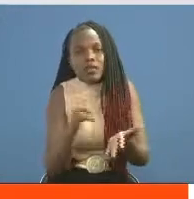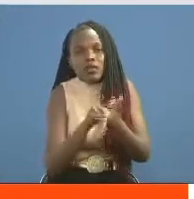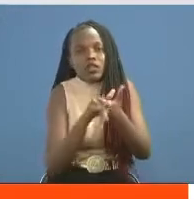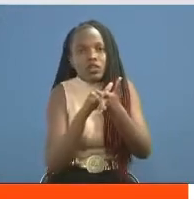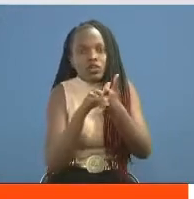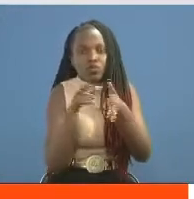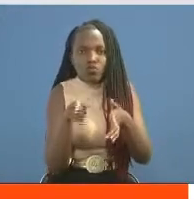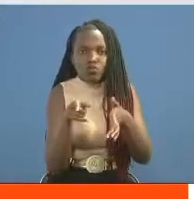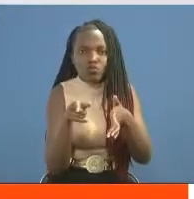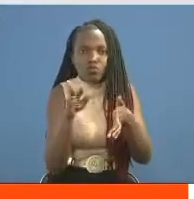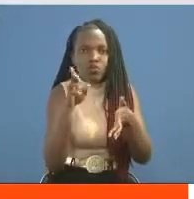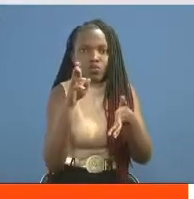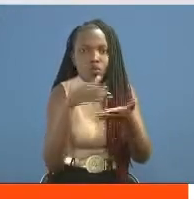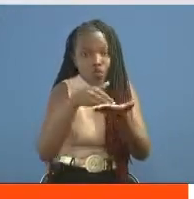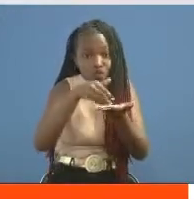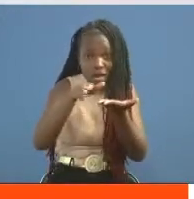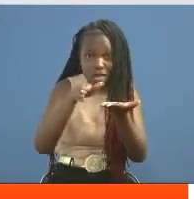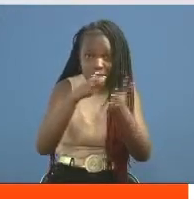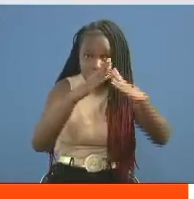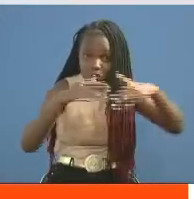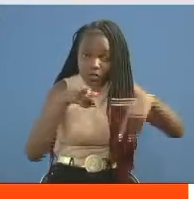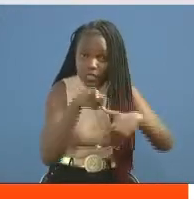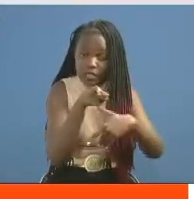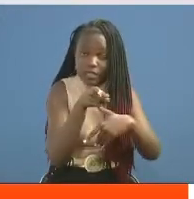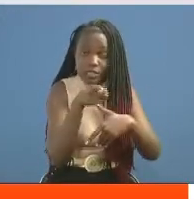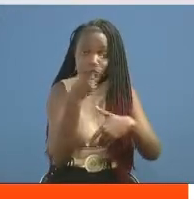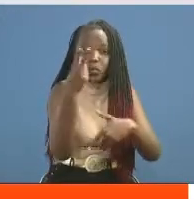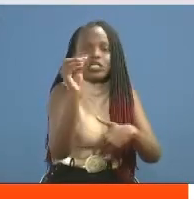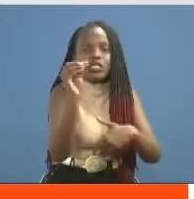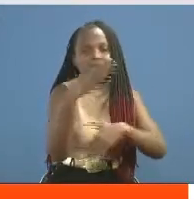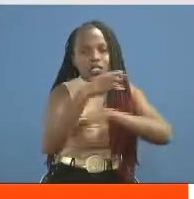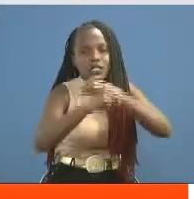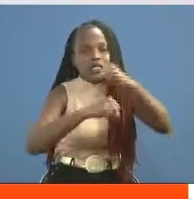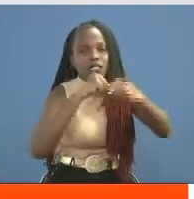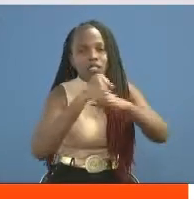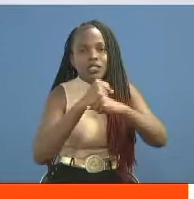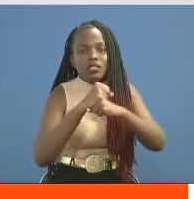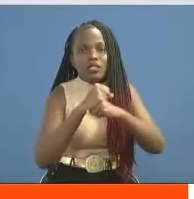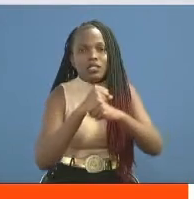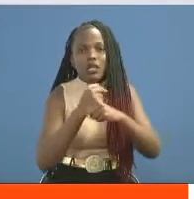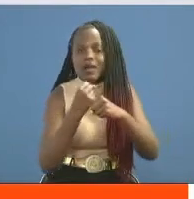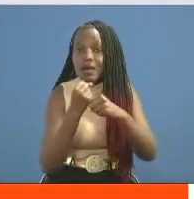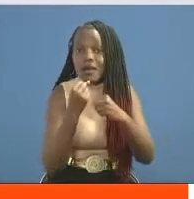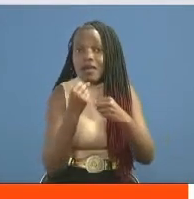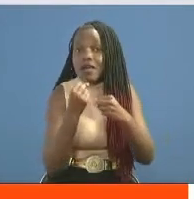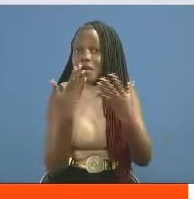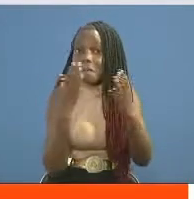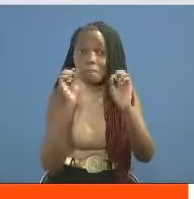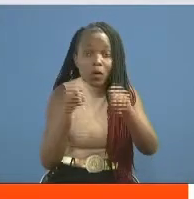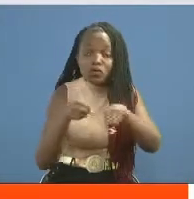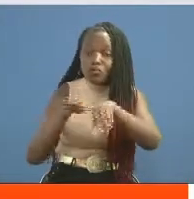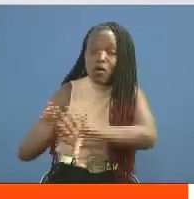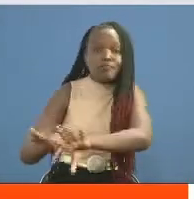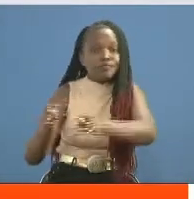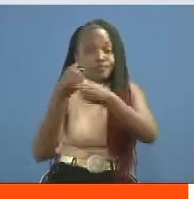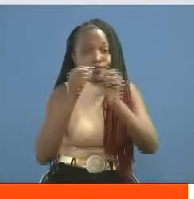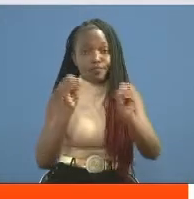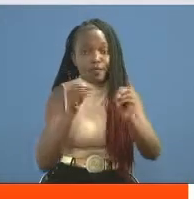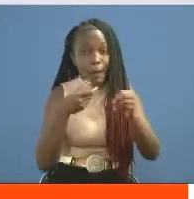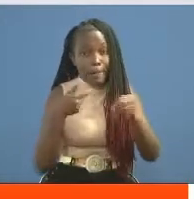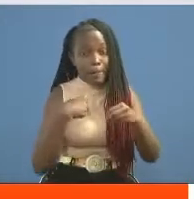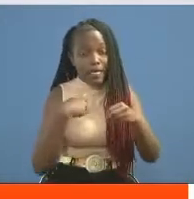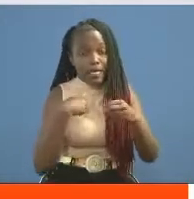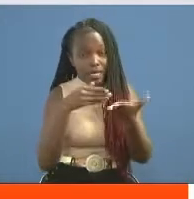kwamba umekodisha hii nyumba kwa miaka 20. Kwa hivyo hufai kutoka. Nimekodisha kweli